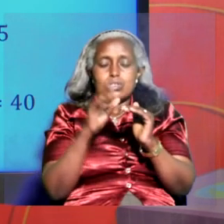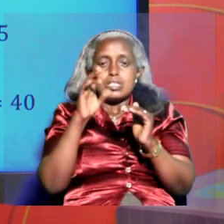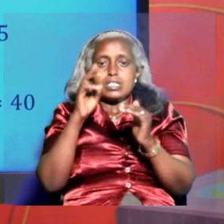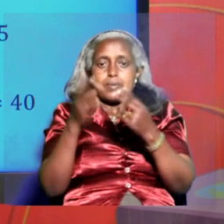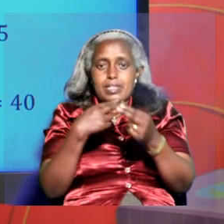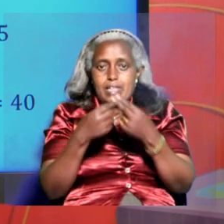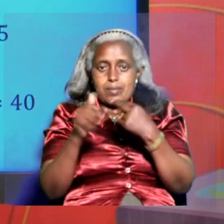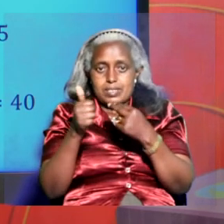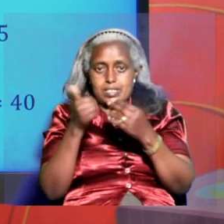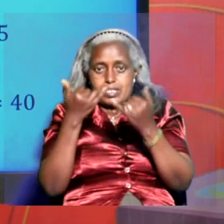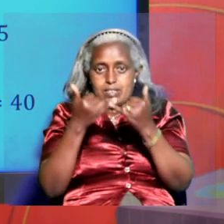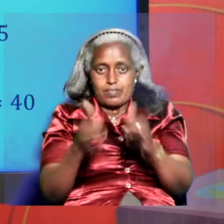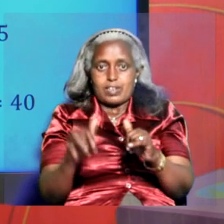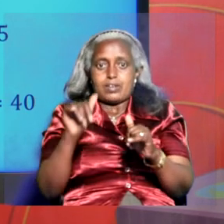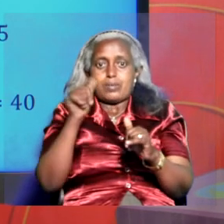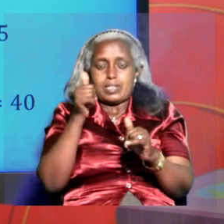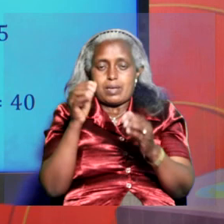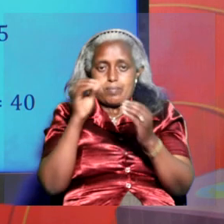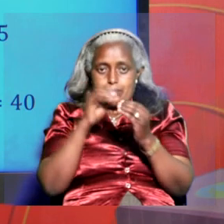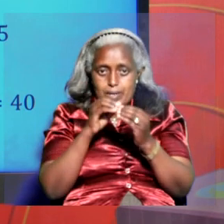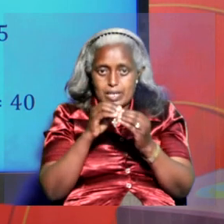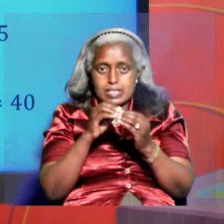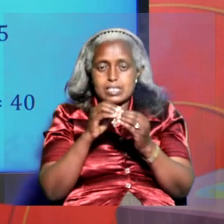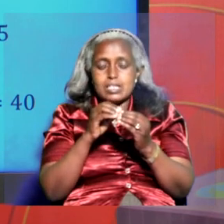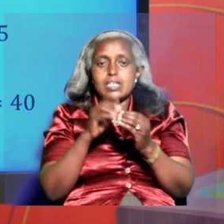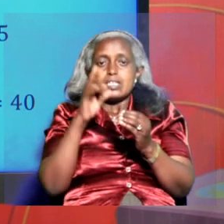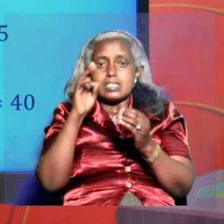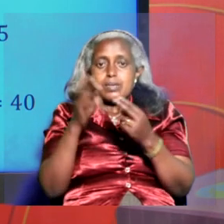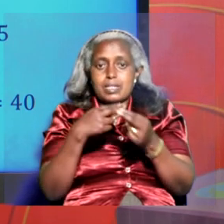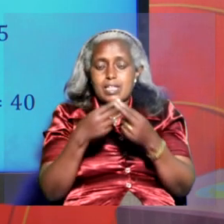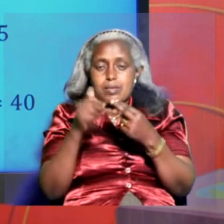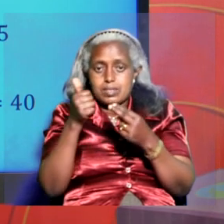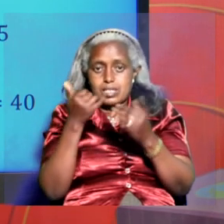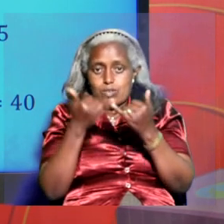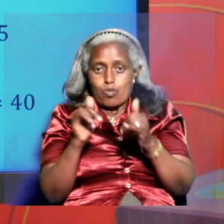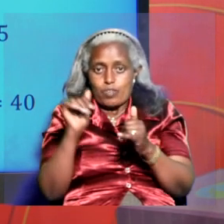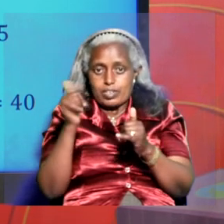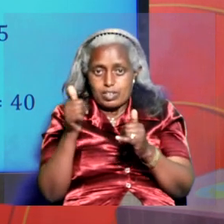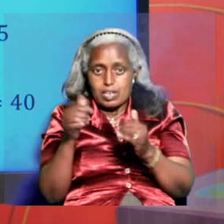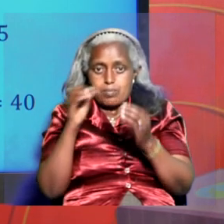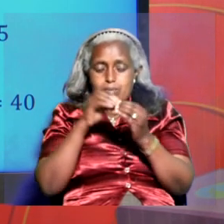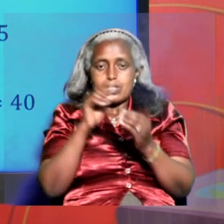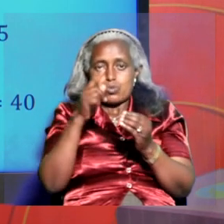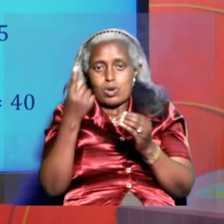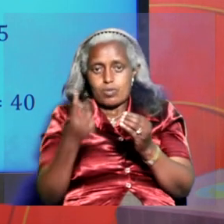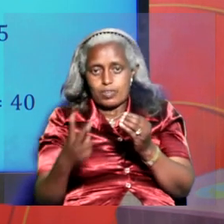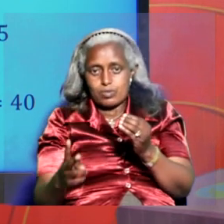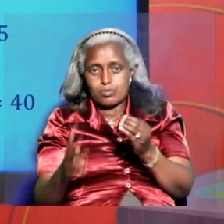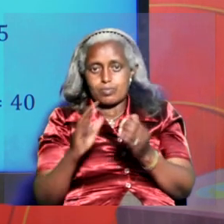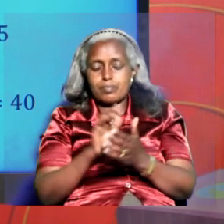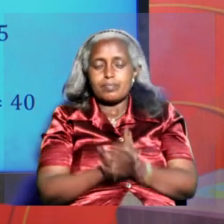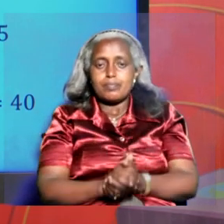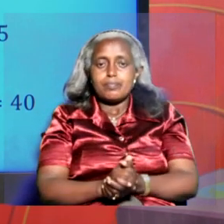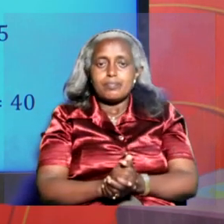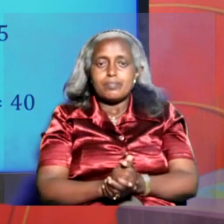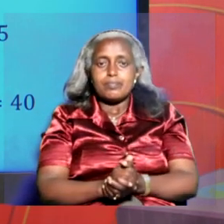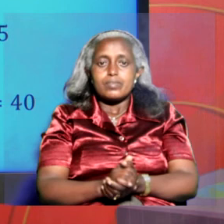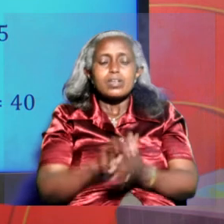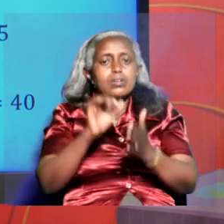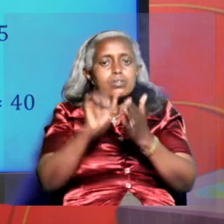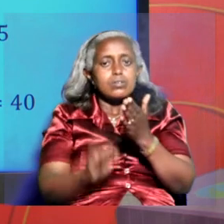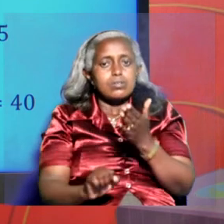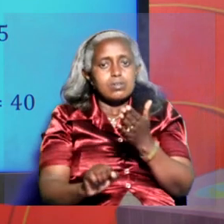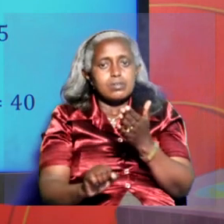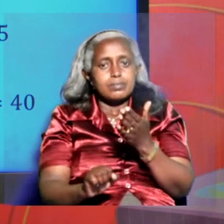7 times 10 divided by 10 plus here 7 times 10 over 10 plus 1 over 2. So,